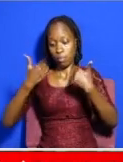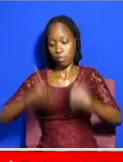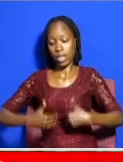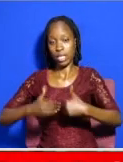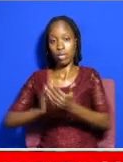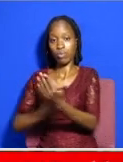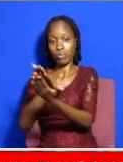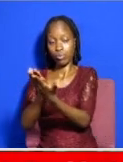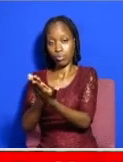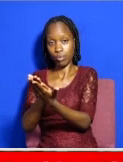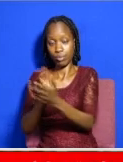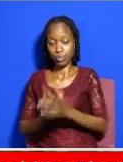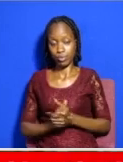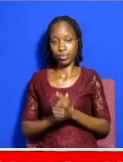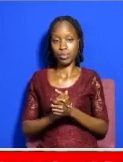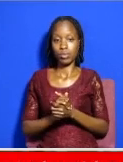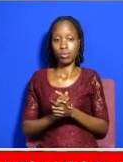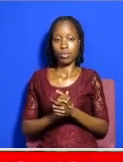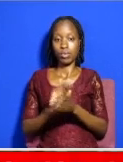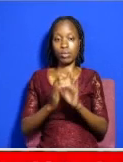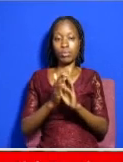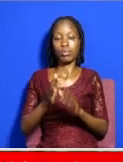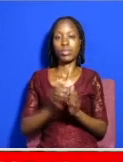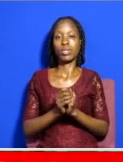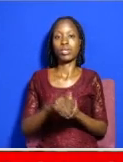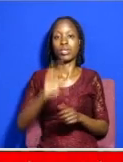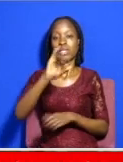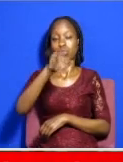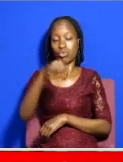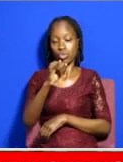a petition before Lady Chief Justice Martha Koome